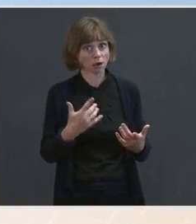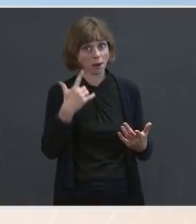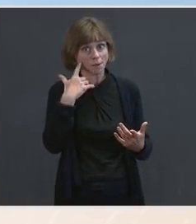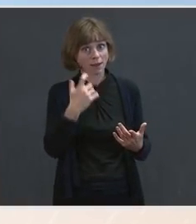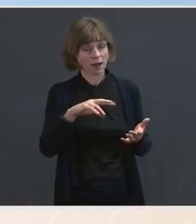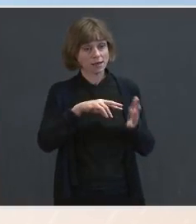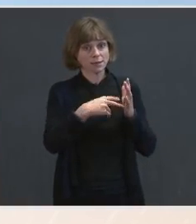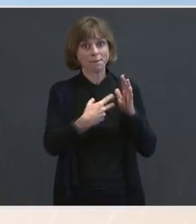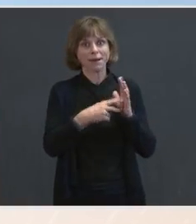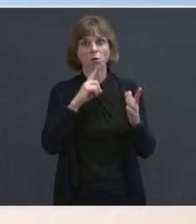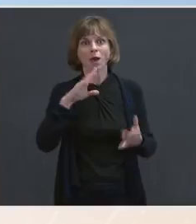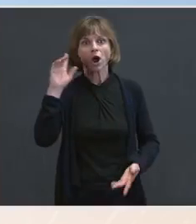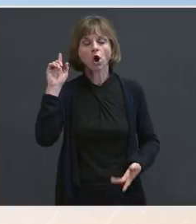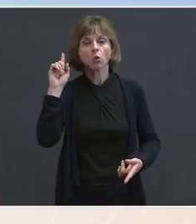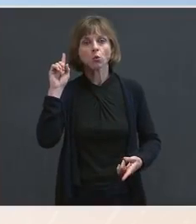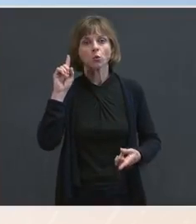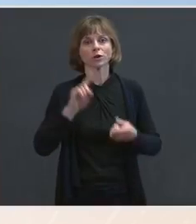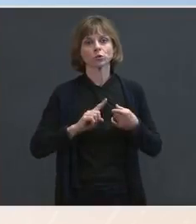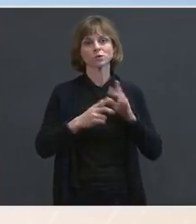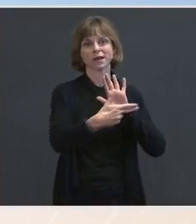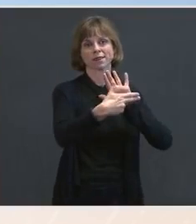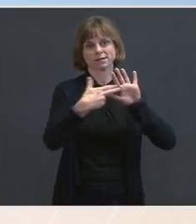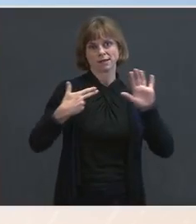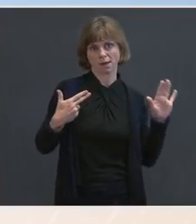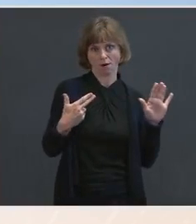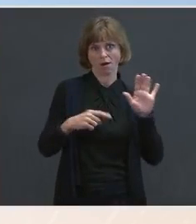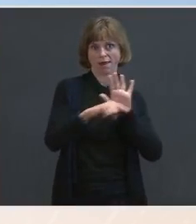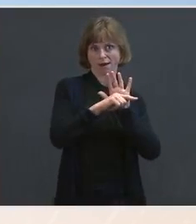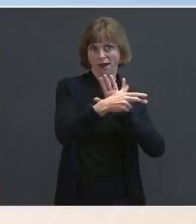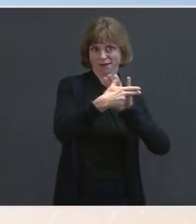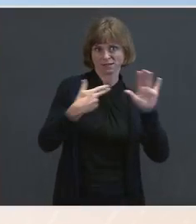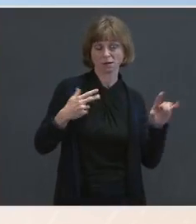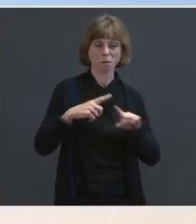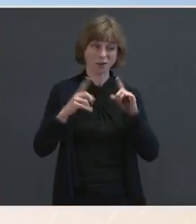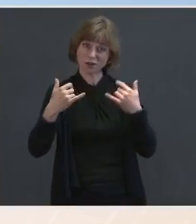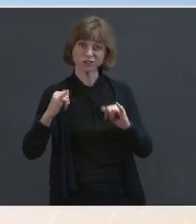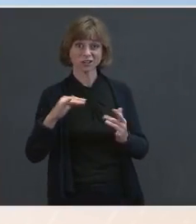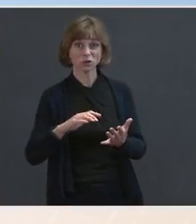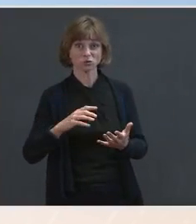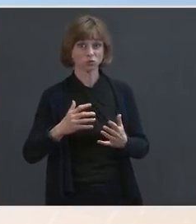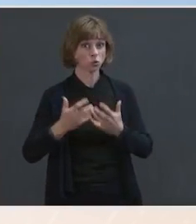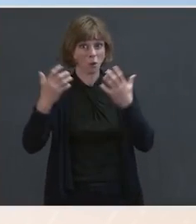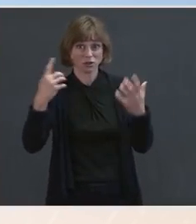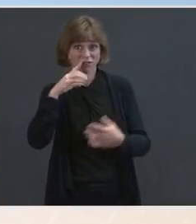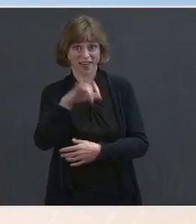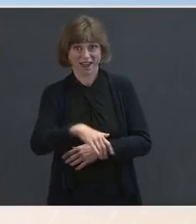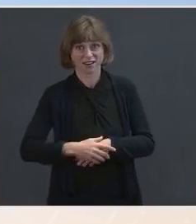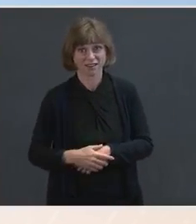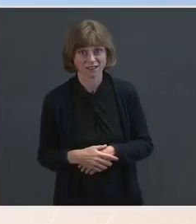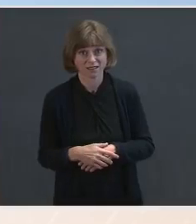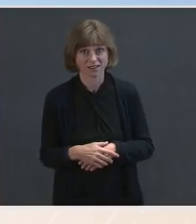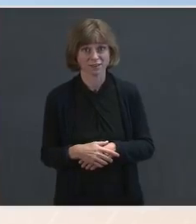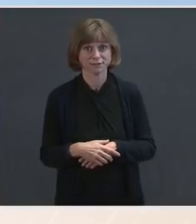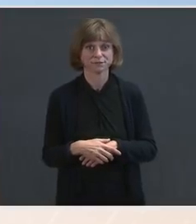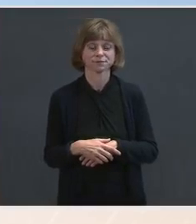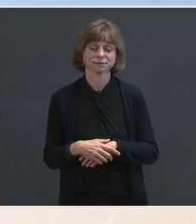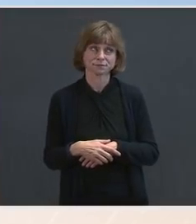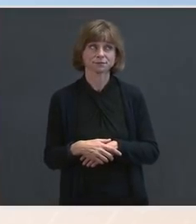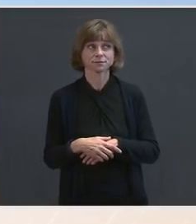reduced. However, there's still too much. And that is part of,